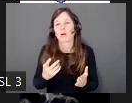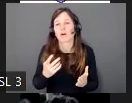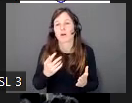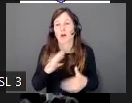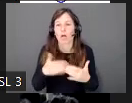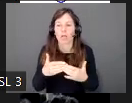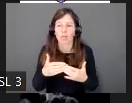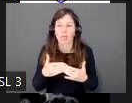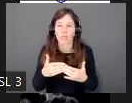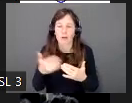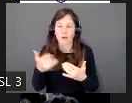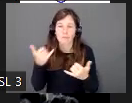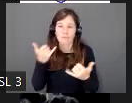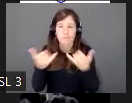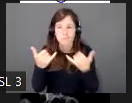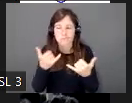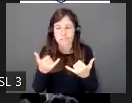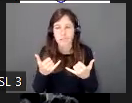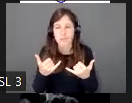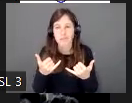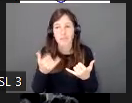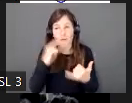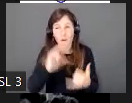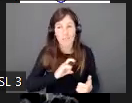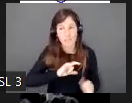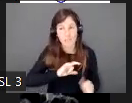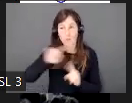for service from uniform response.